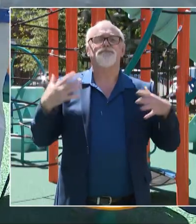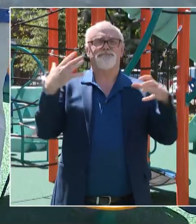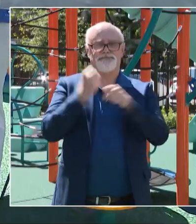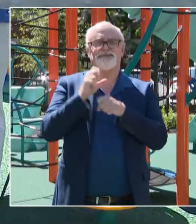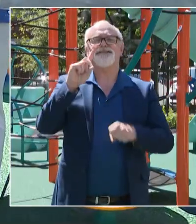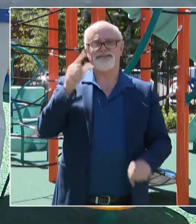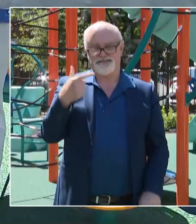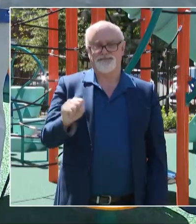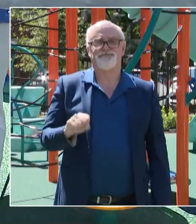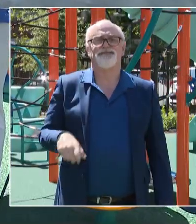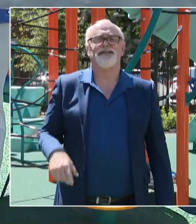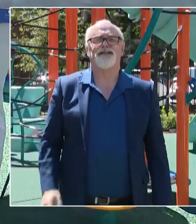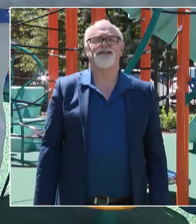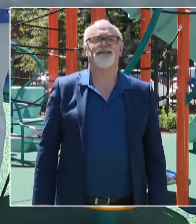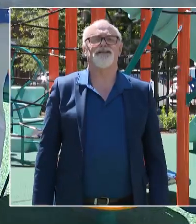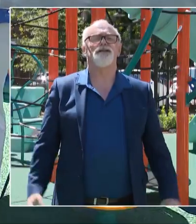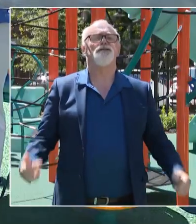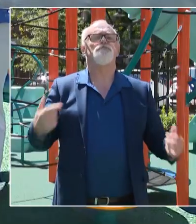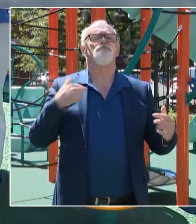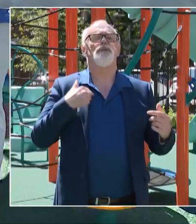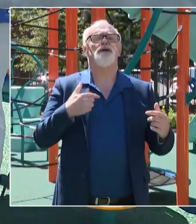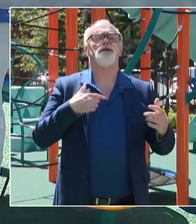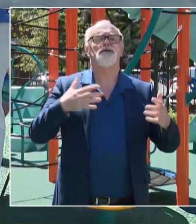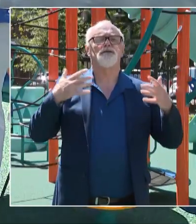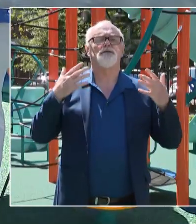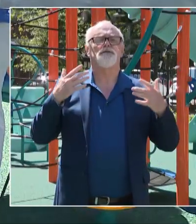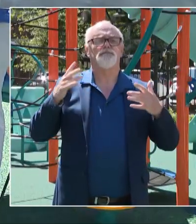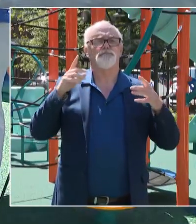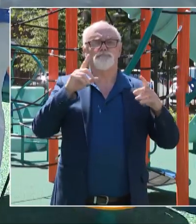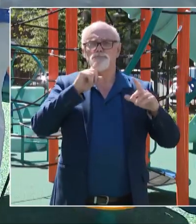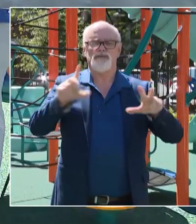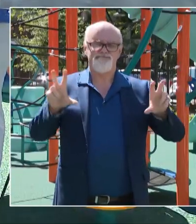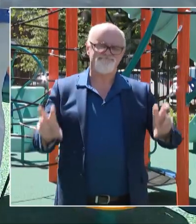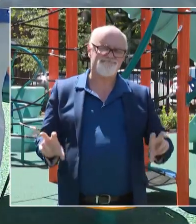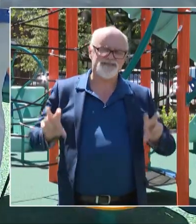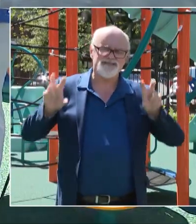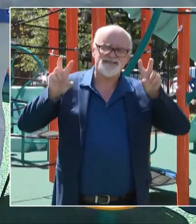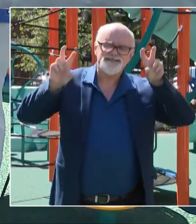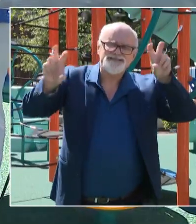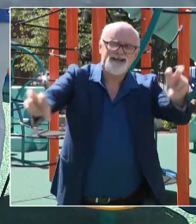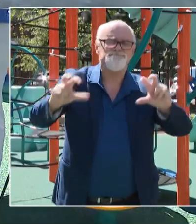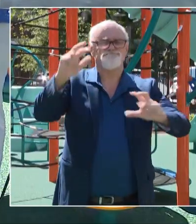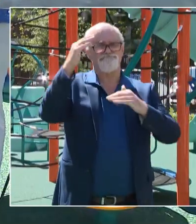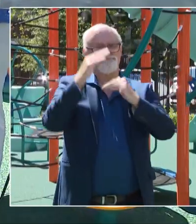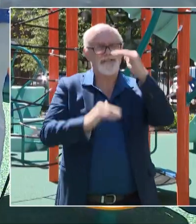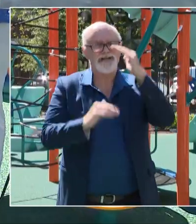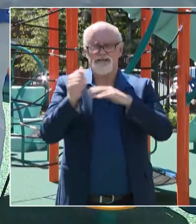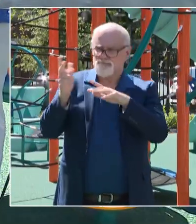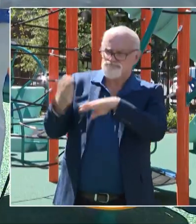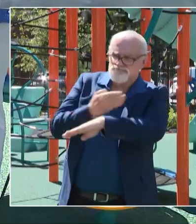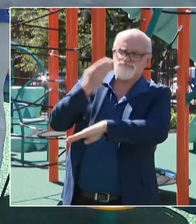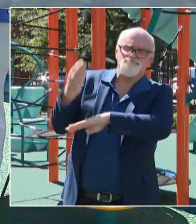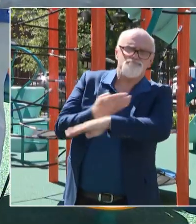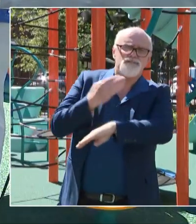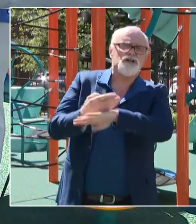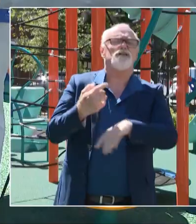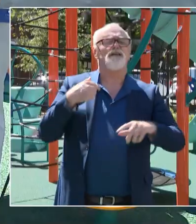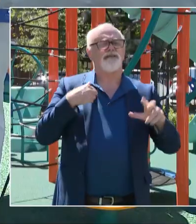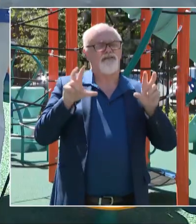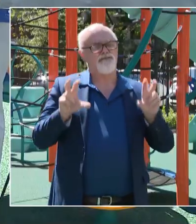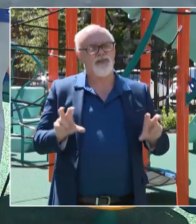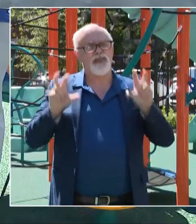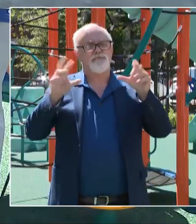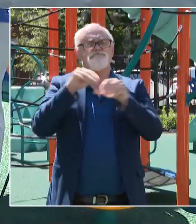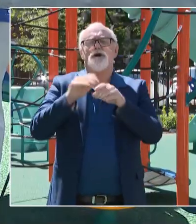business. We're investing in flesh and blood. And we're excited of the role that we are playing in educating future generations